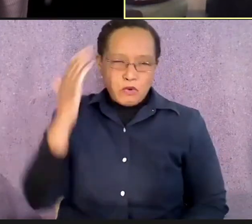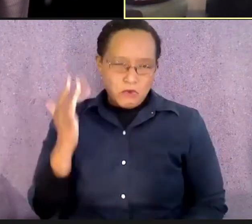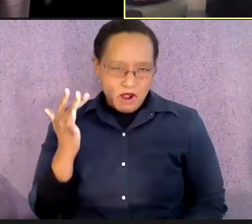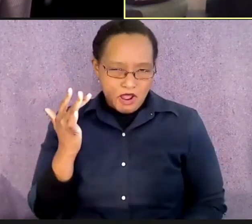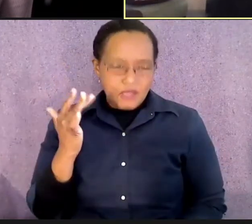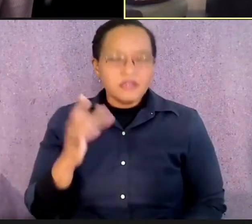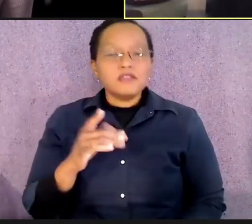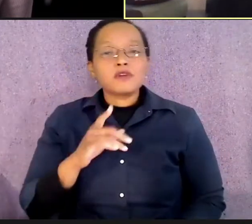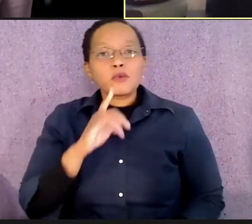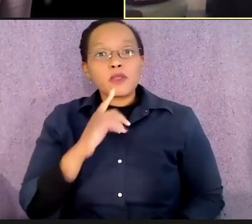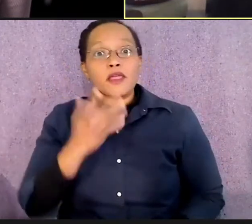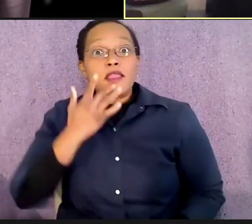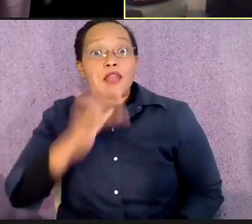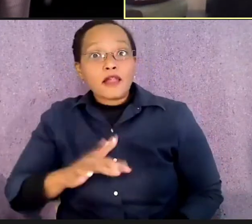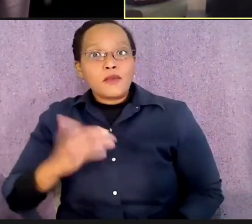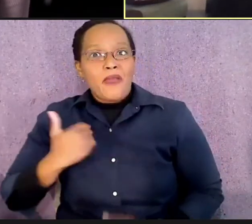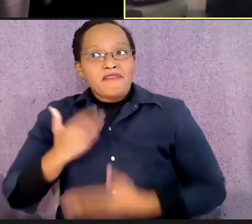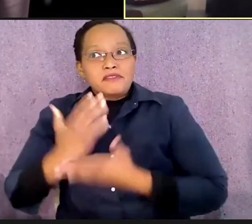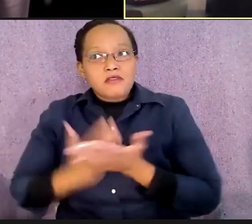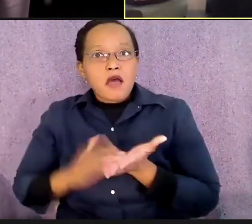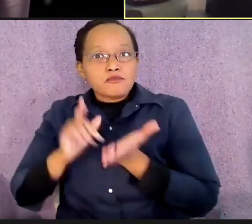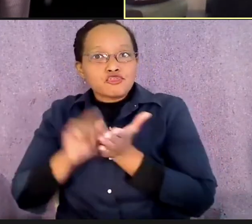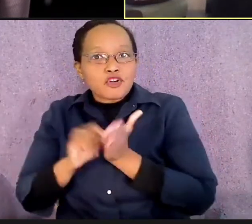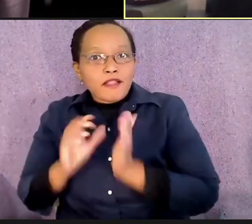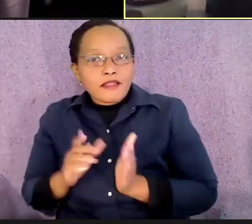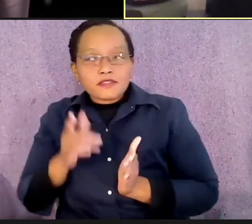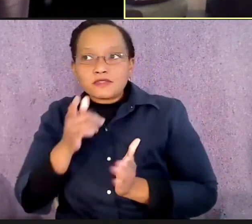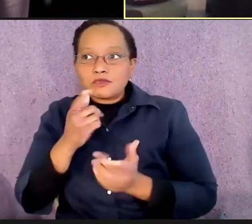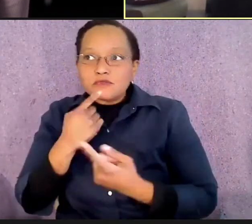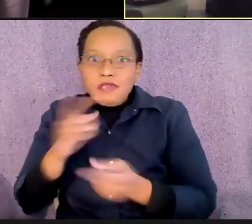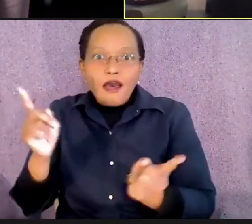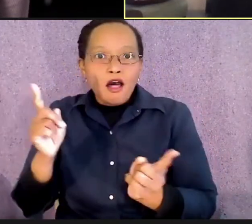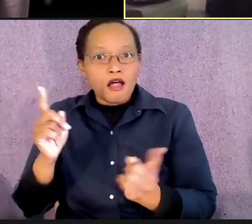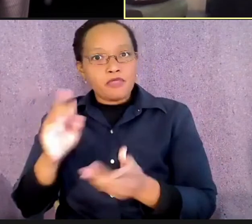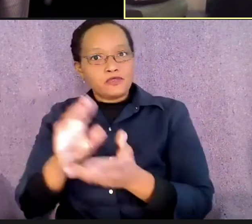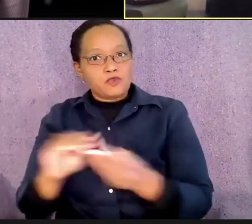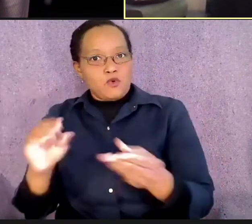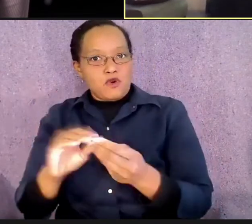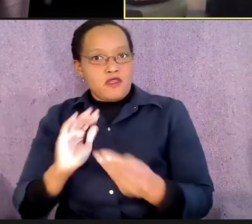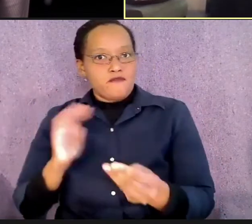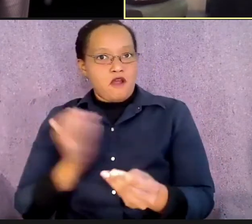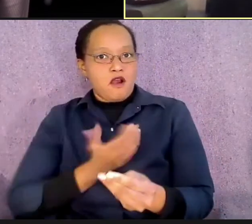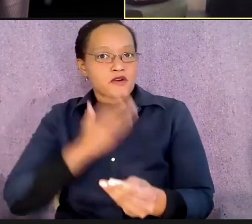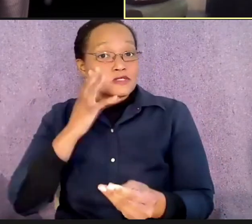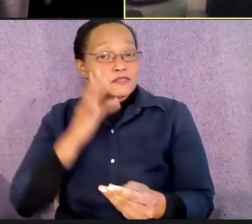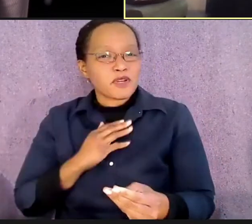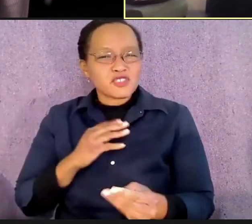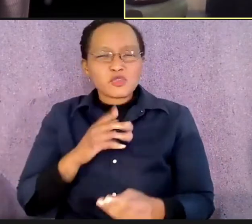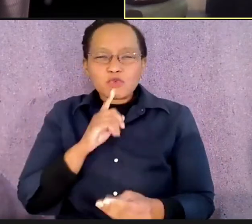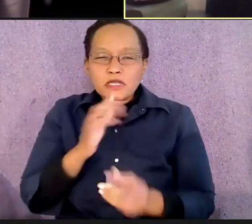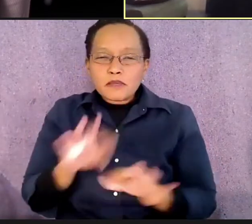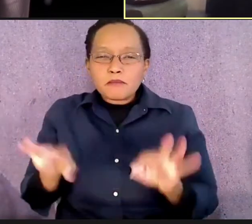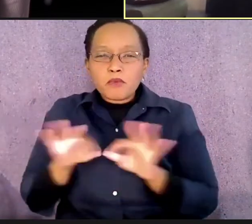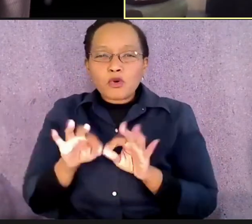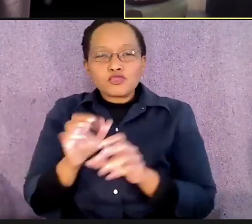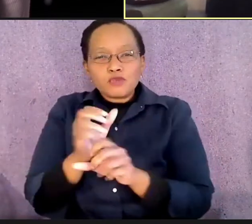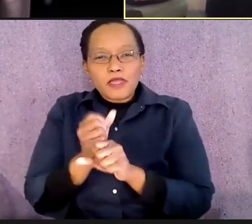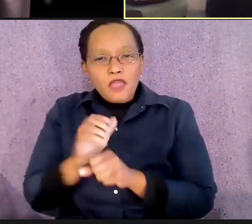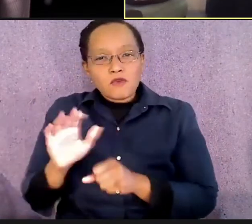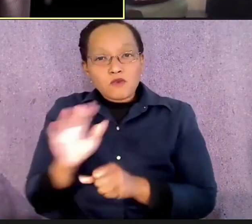sure that you don't just expect to get all the news from one place, even if you like that place.